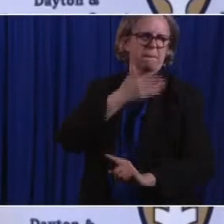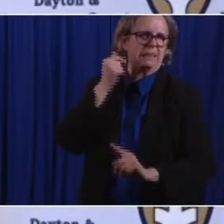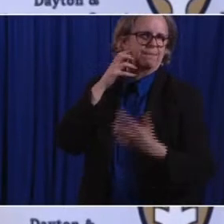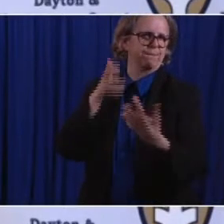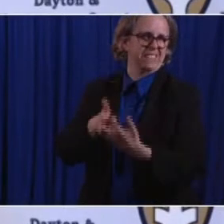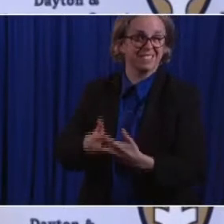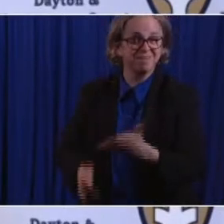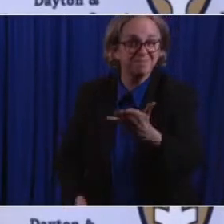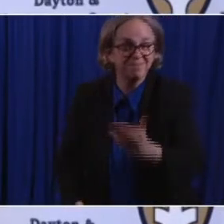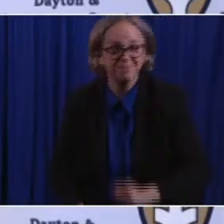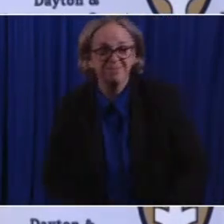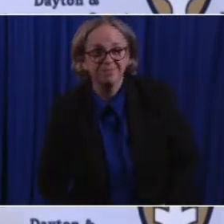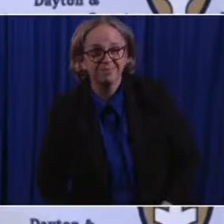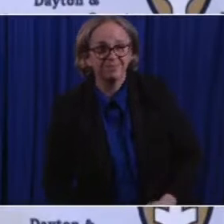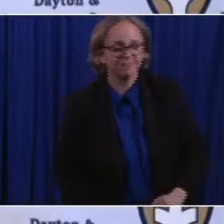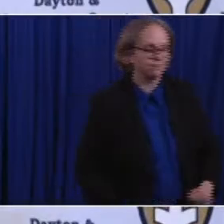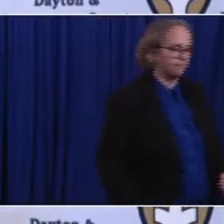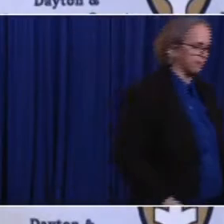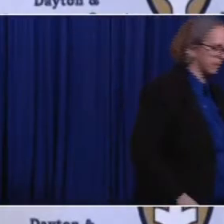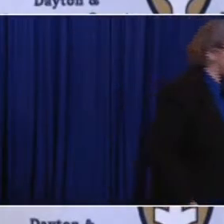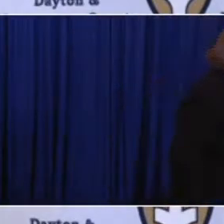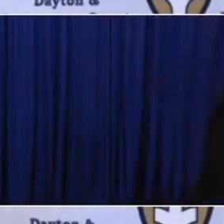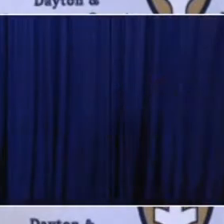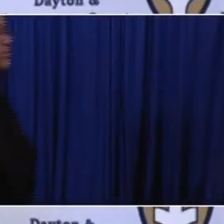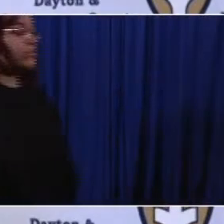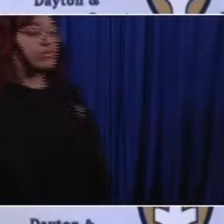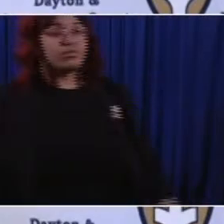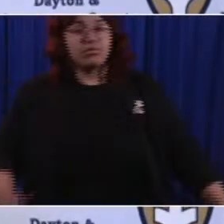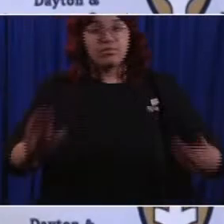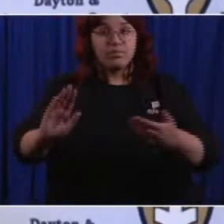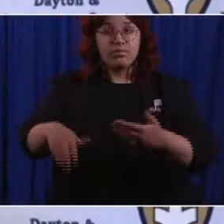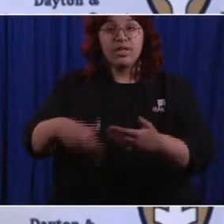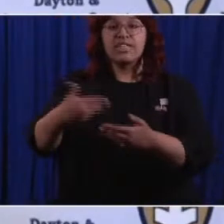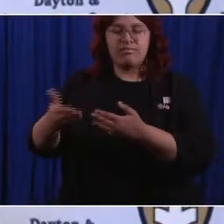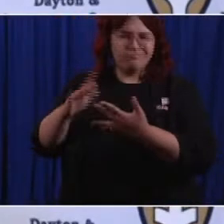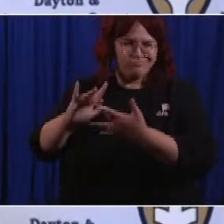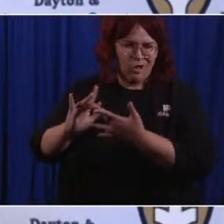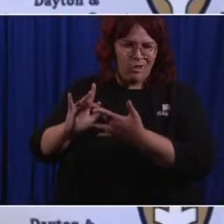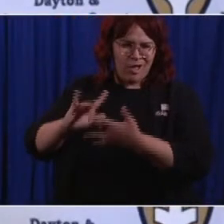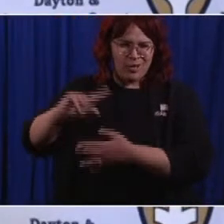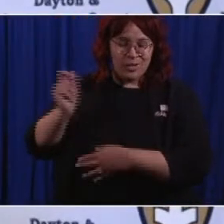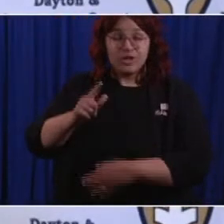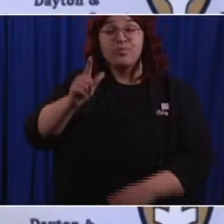Next question online is from Laura Hancock at cleveland.com.